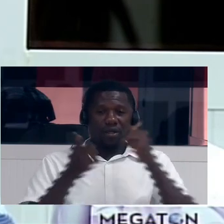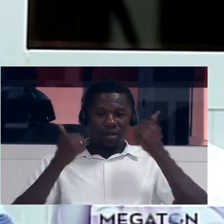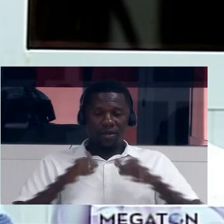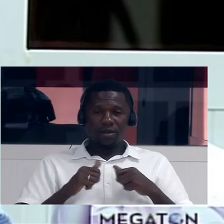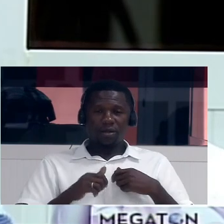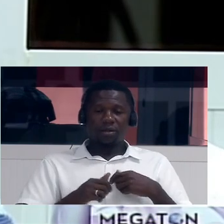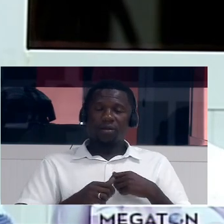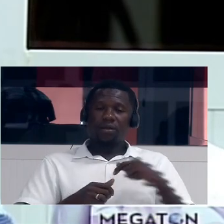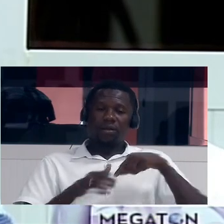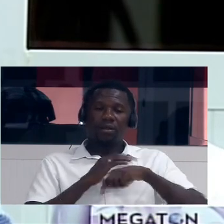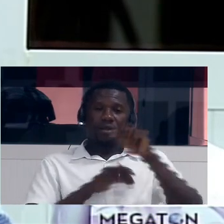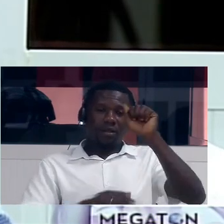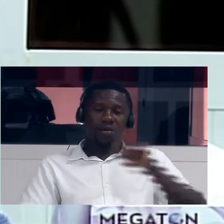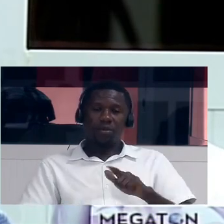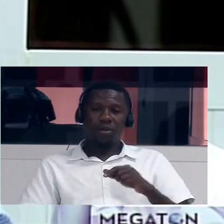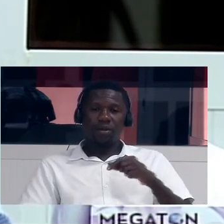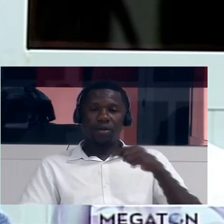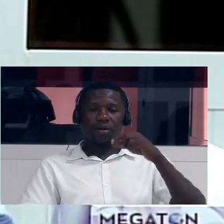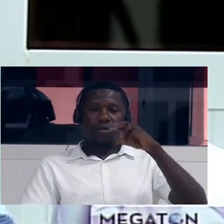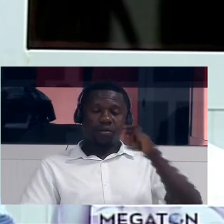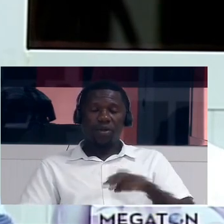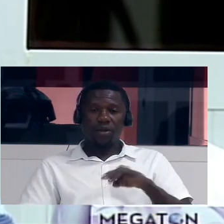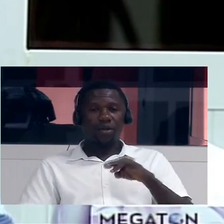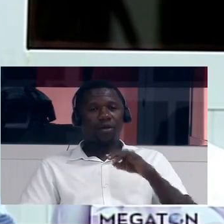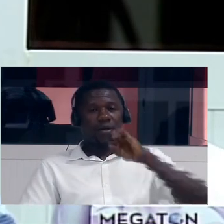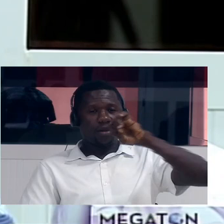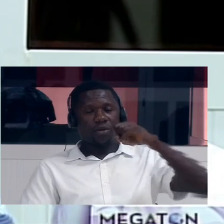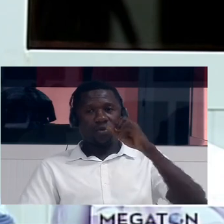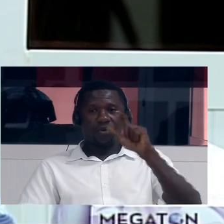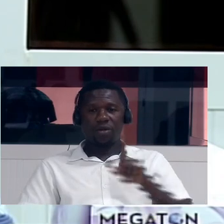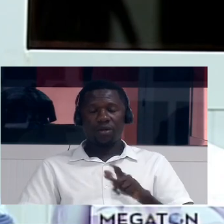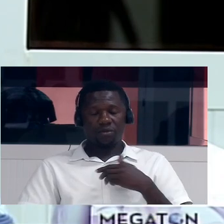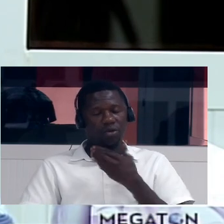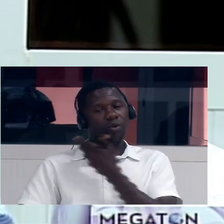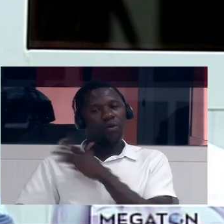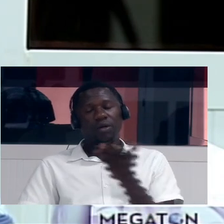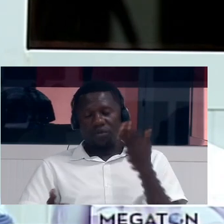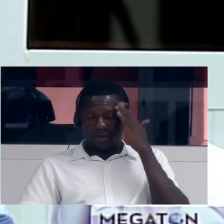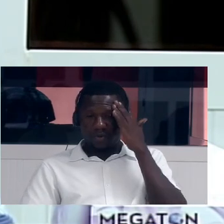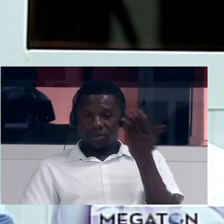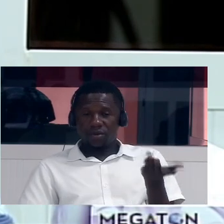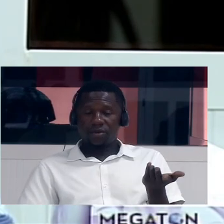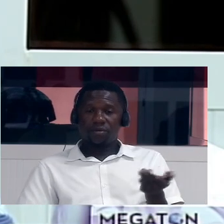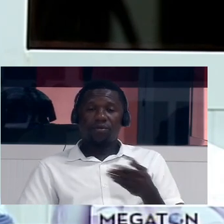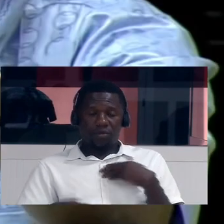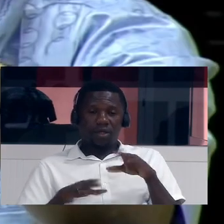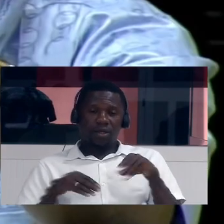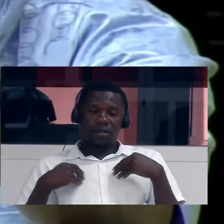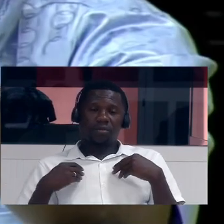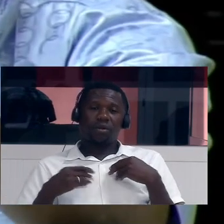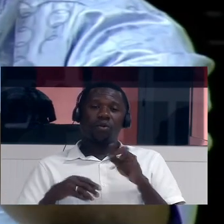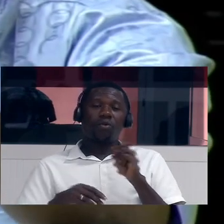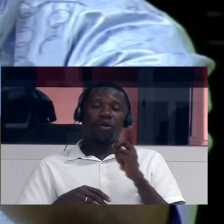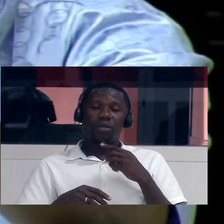This thing happened in April. But you, May, yeah. June, I was away. I knew it. I accept that. I accept that. But what I am